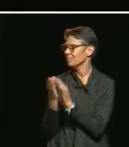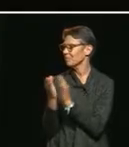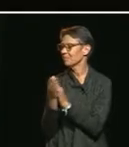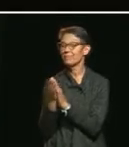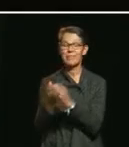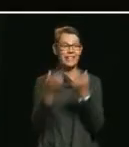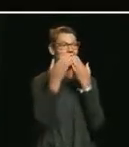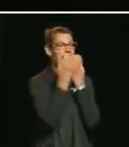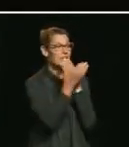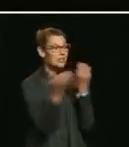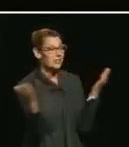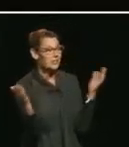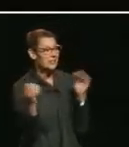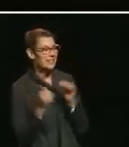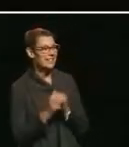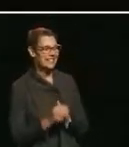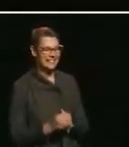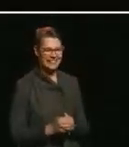Thank you.